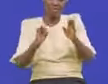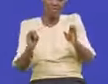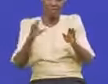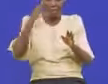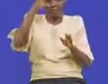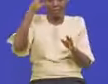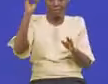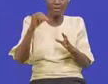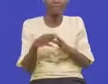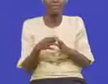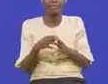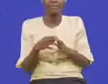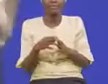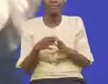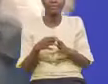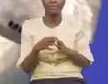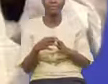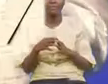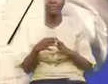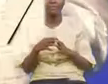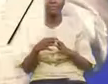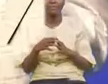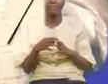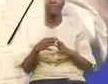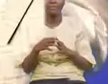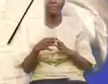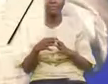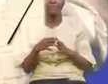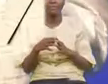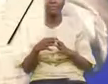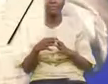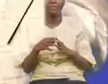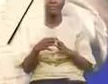Subɔ amenuveve ƒe dɔ na ame.